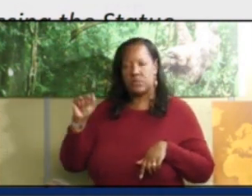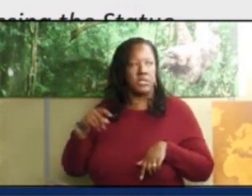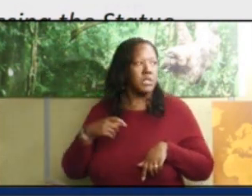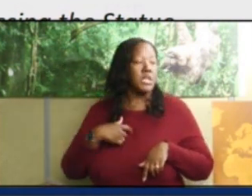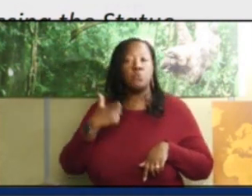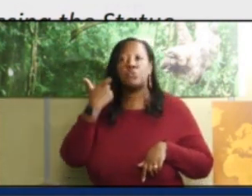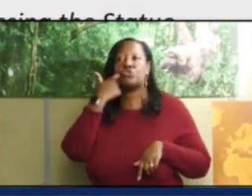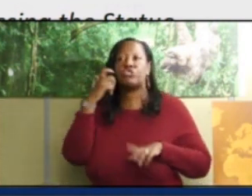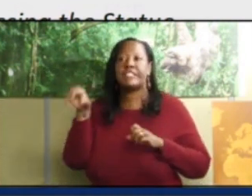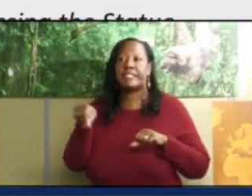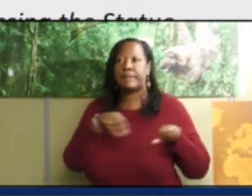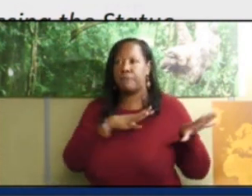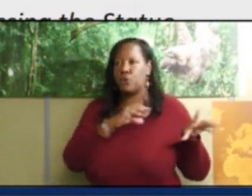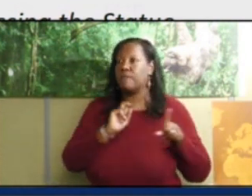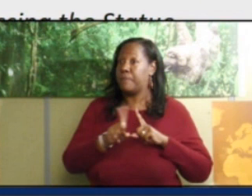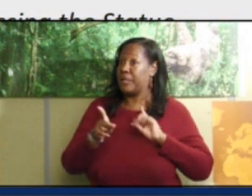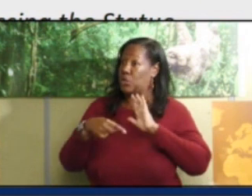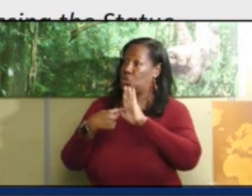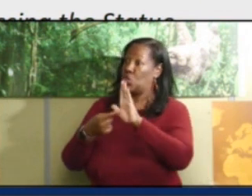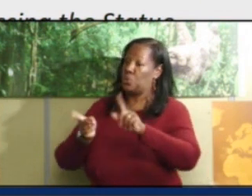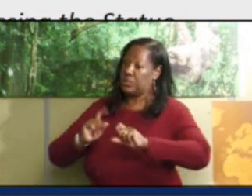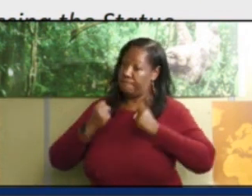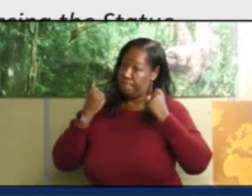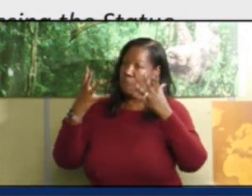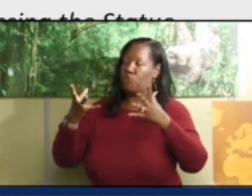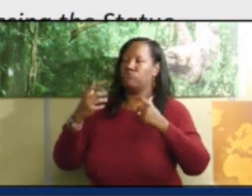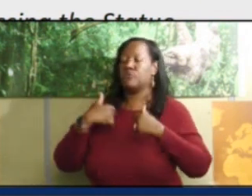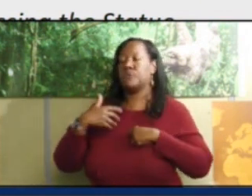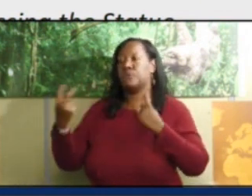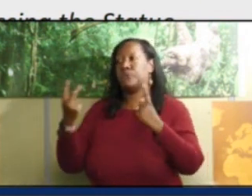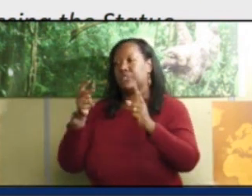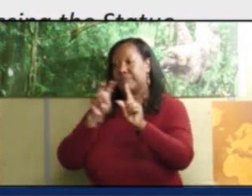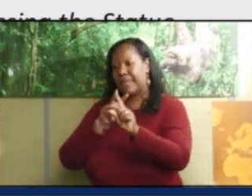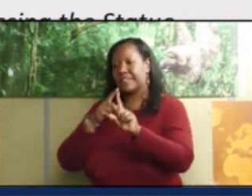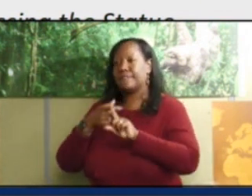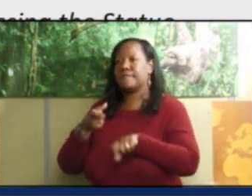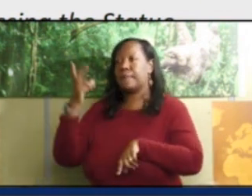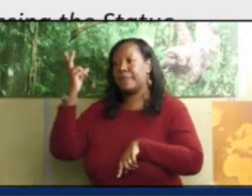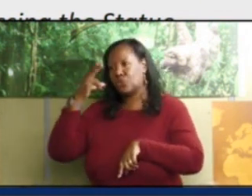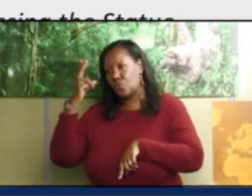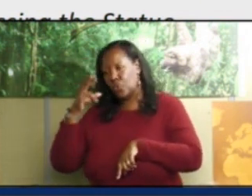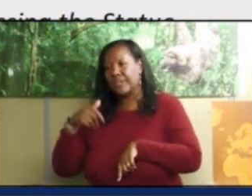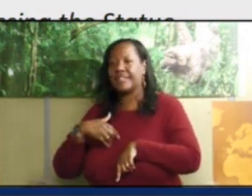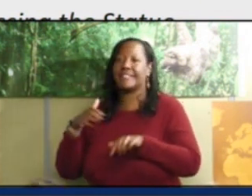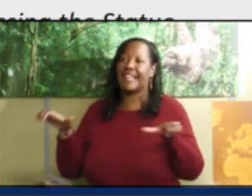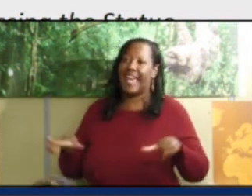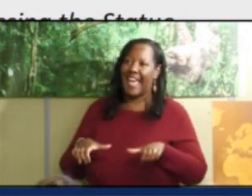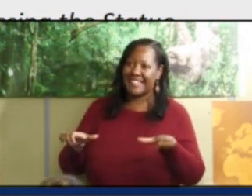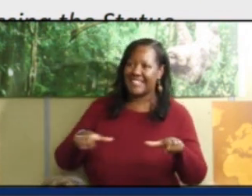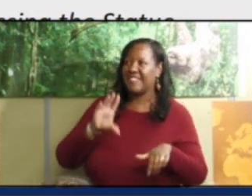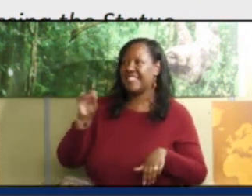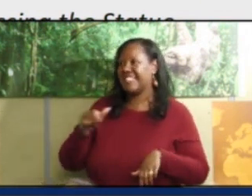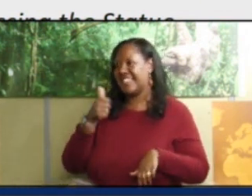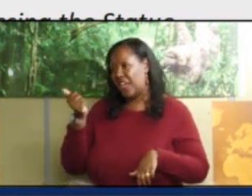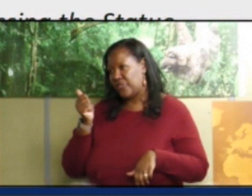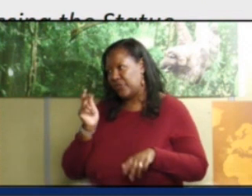shows multiple perspectives on the statue from historians and activists and others, and